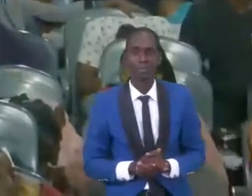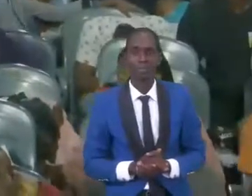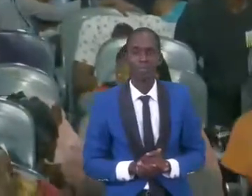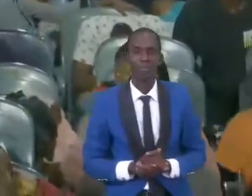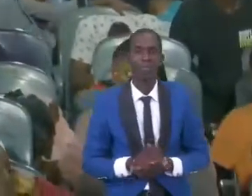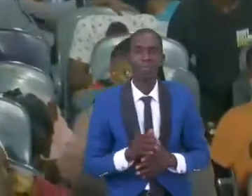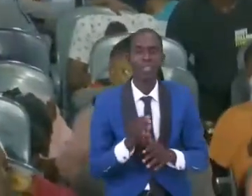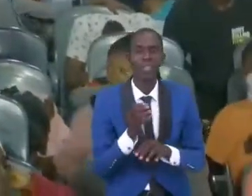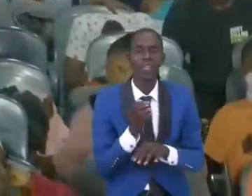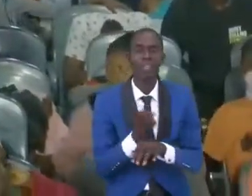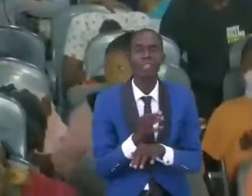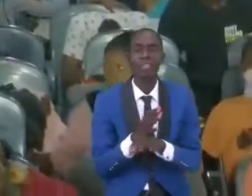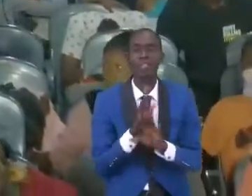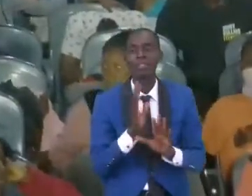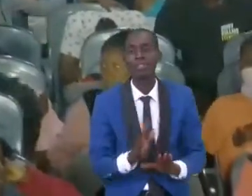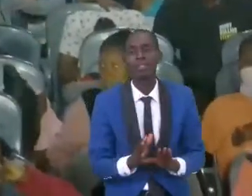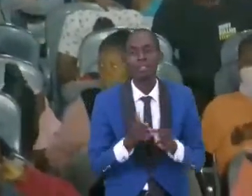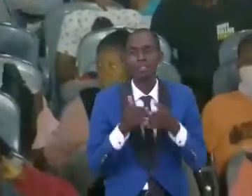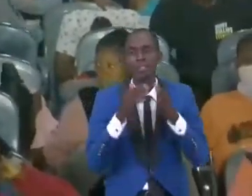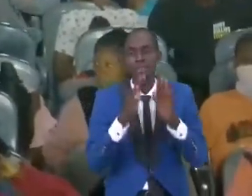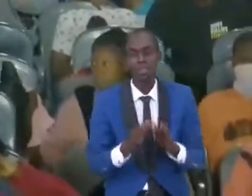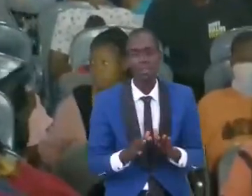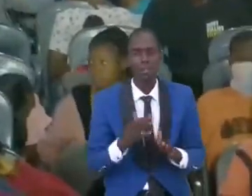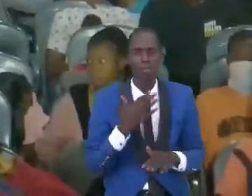Counselor, let's move around.